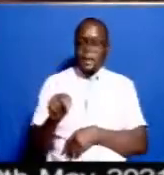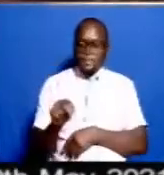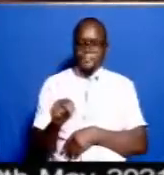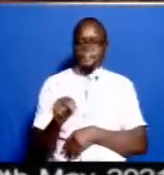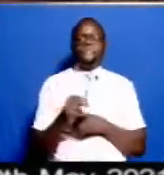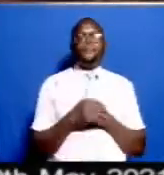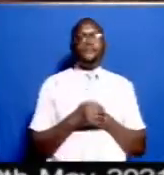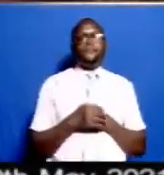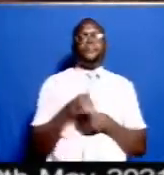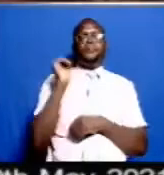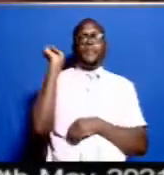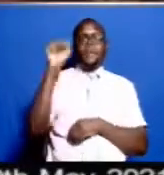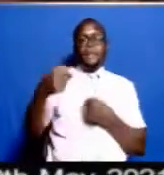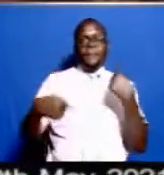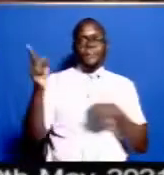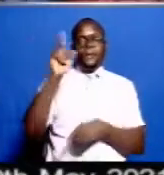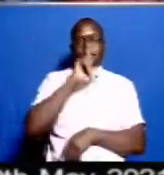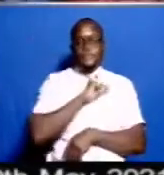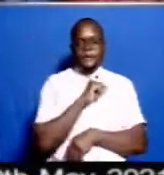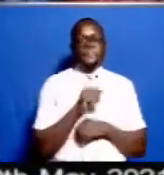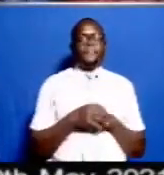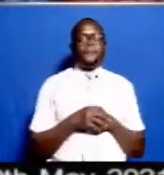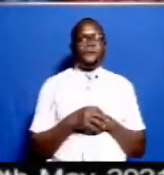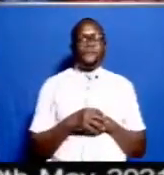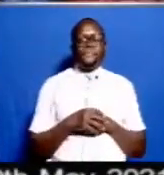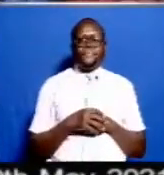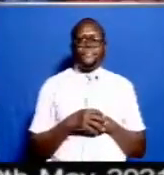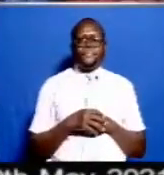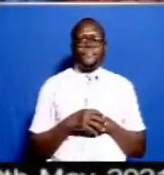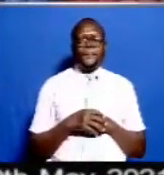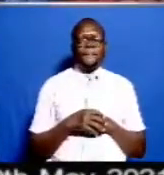nay? The ayes have it.